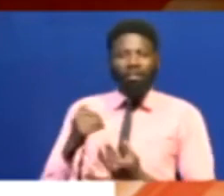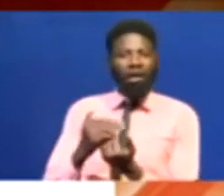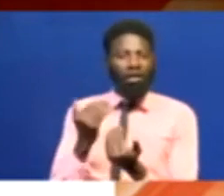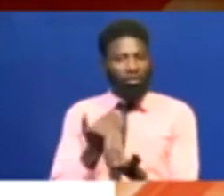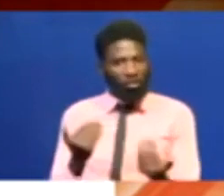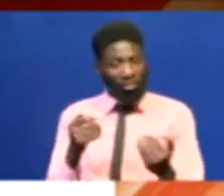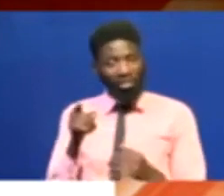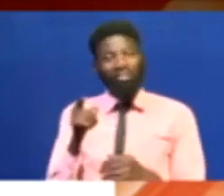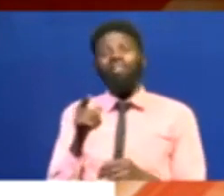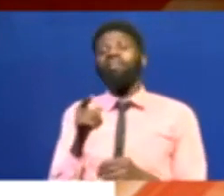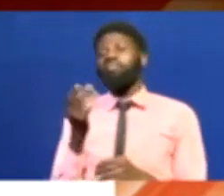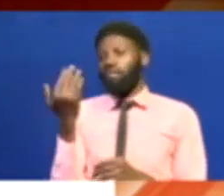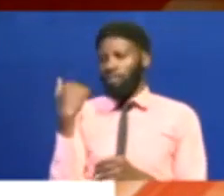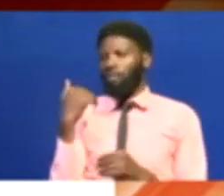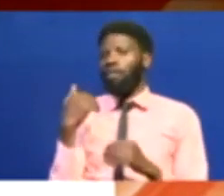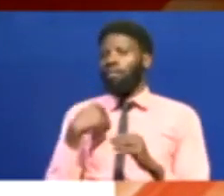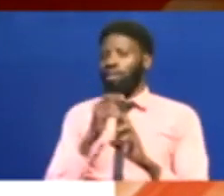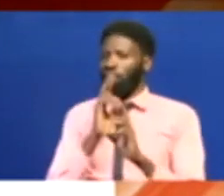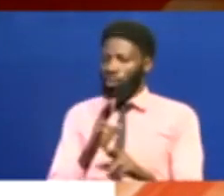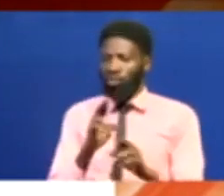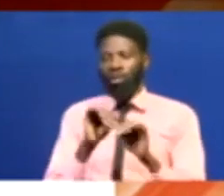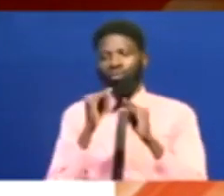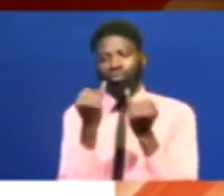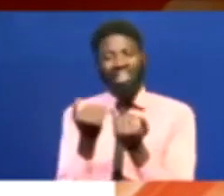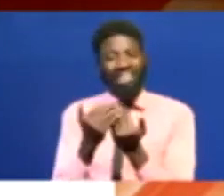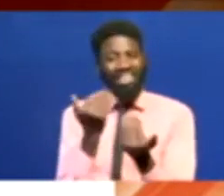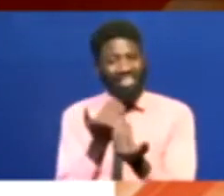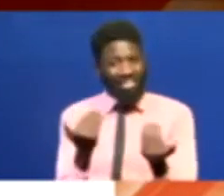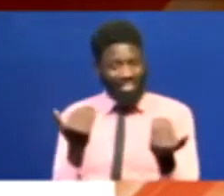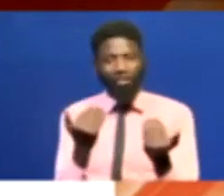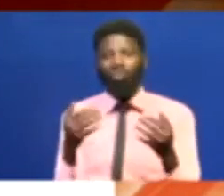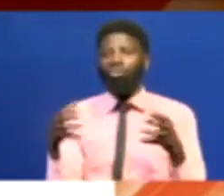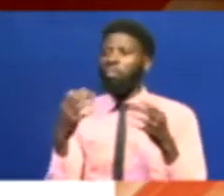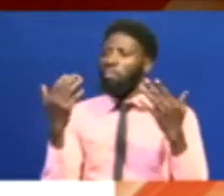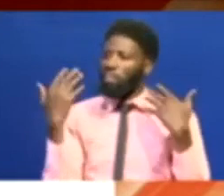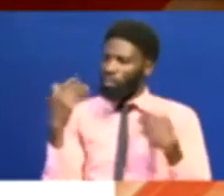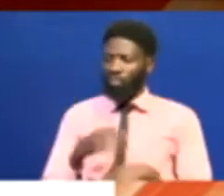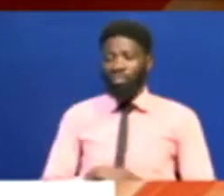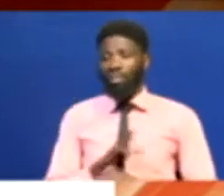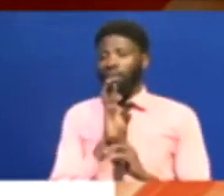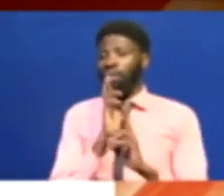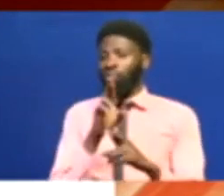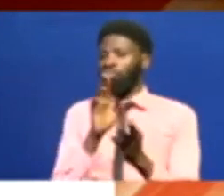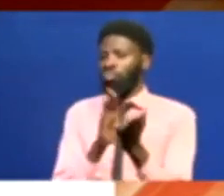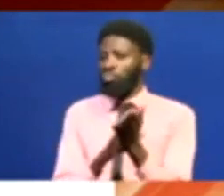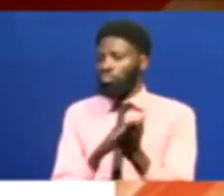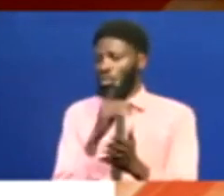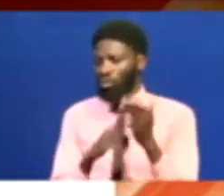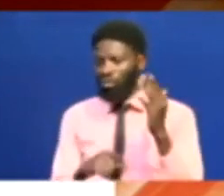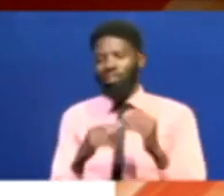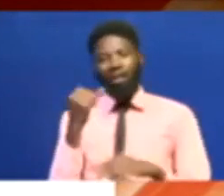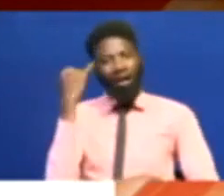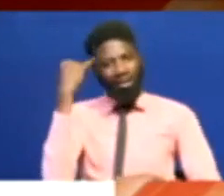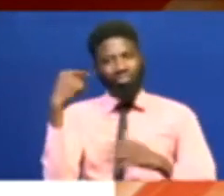report on the institutional care of children by Meru Community Government. The inaugural report recommended a raft of proposals